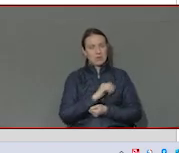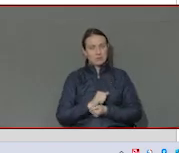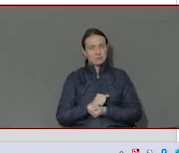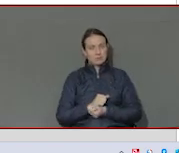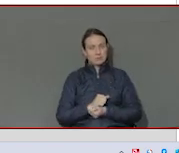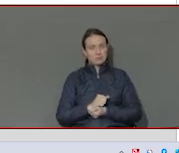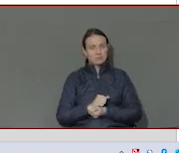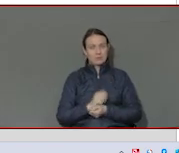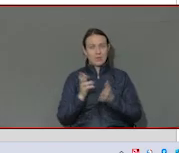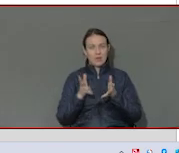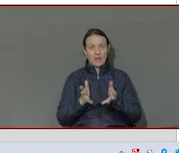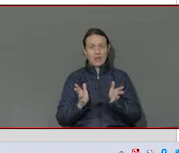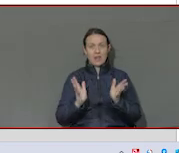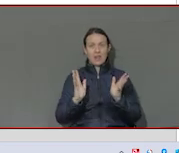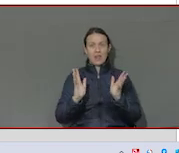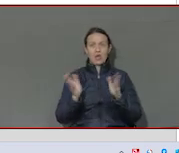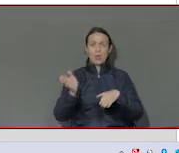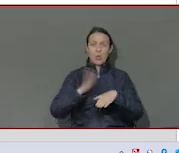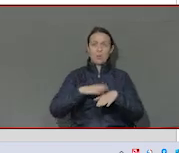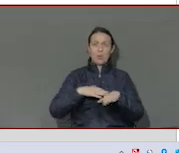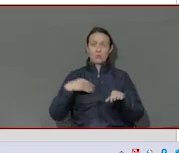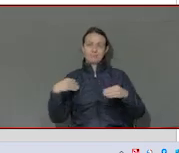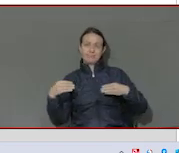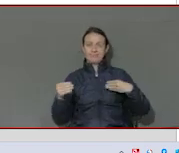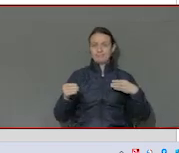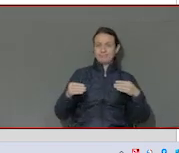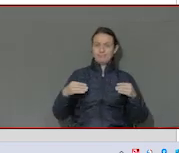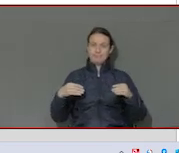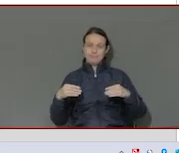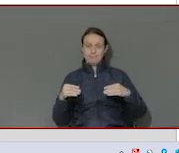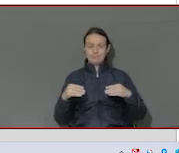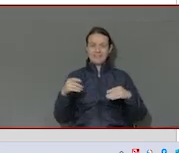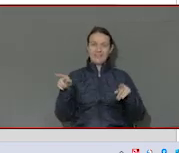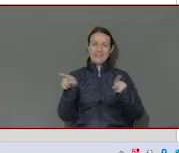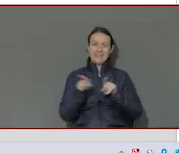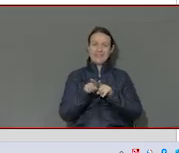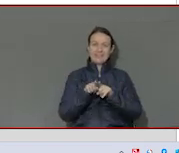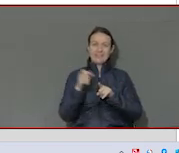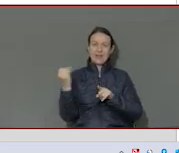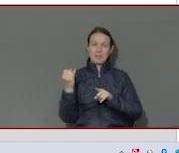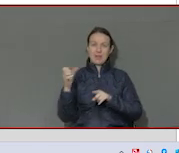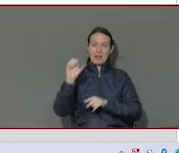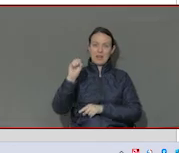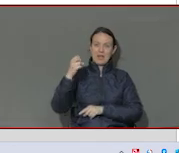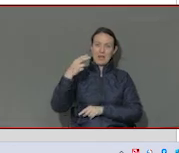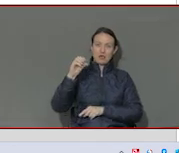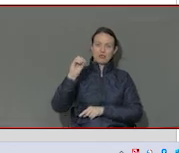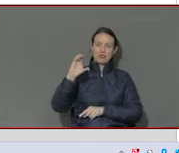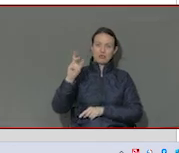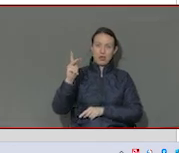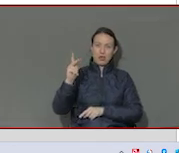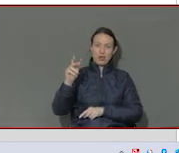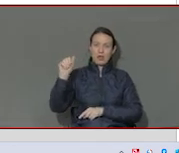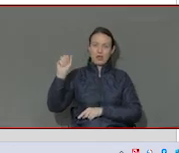allows what? Flexibility and shock absorption. It is S-shaped, so when you